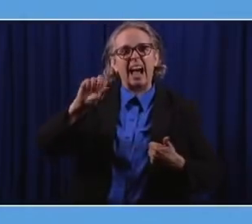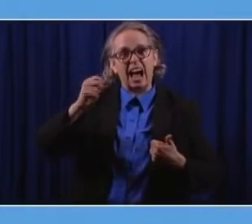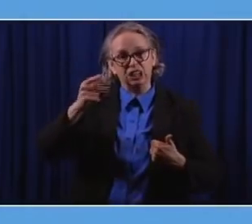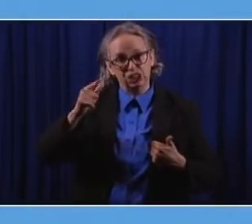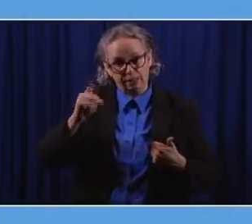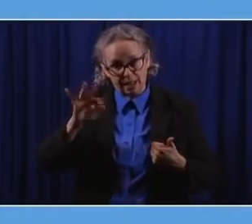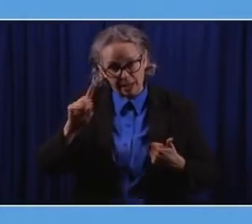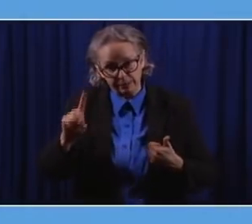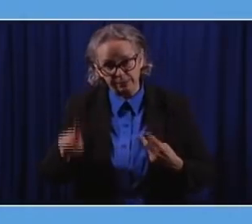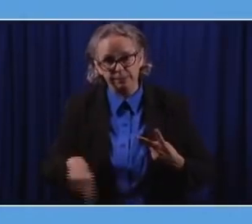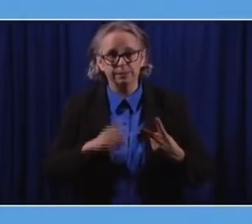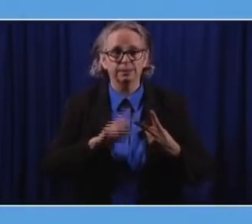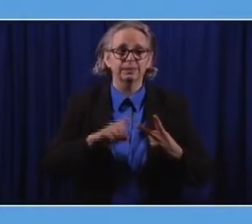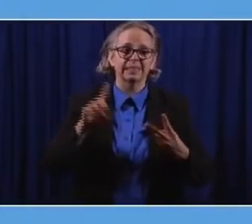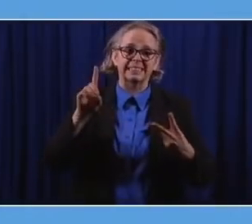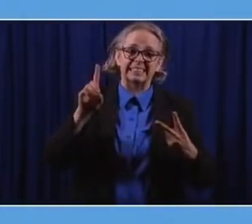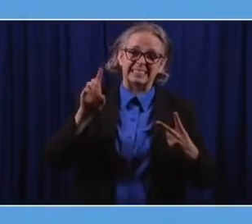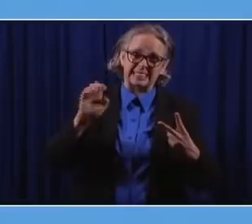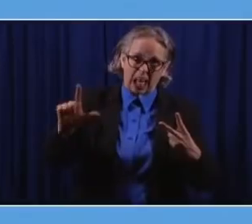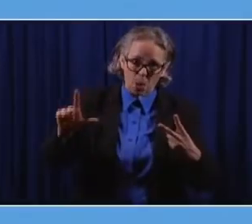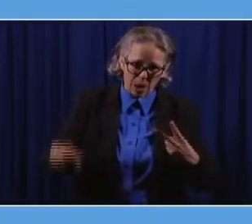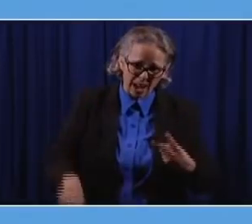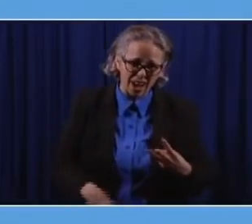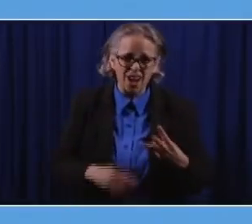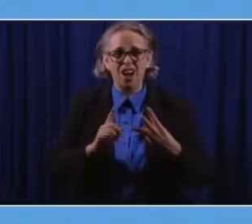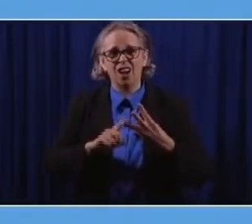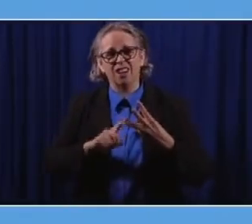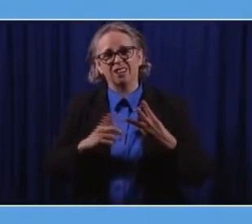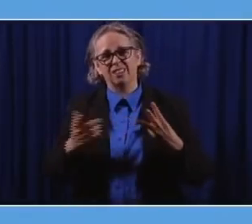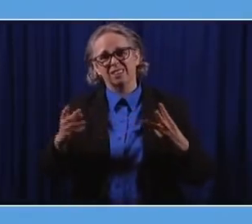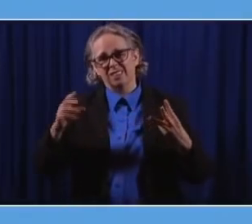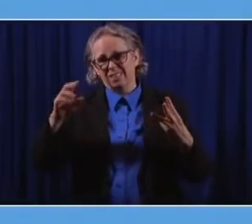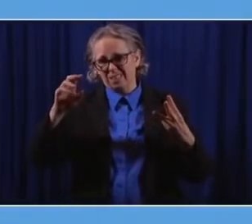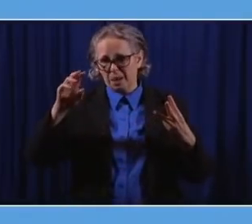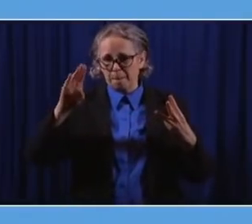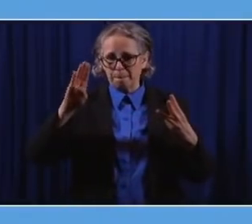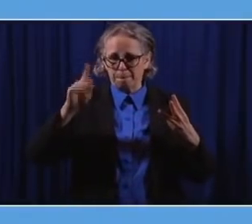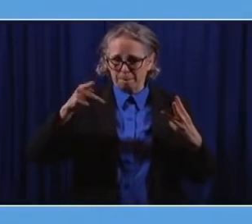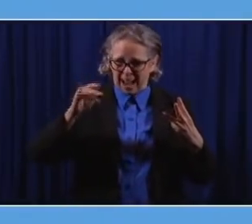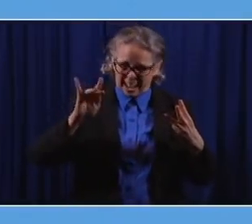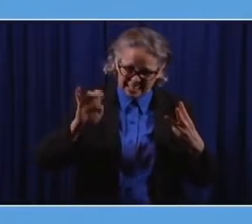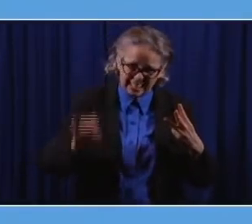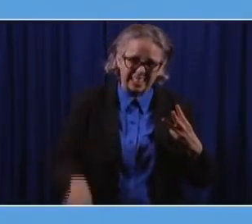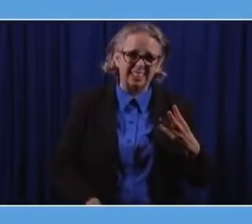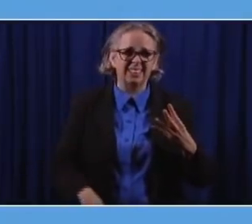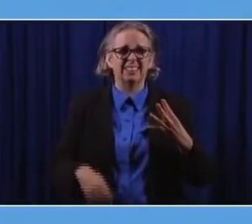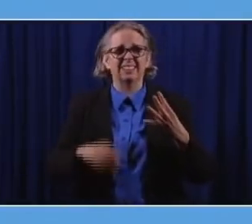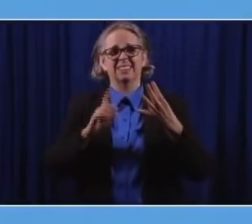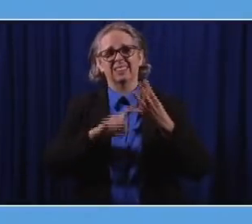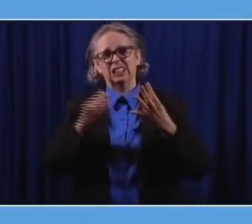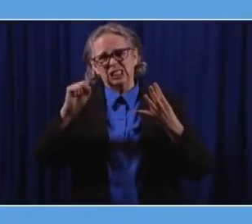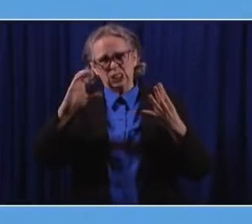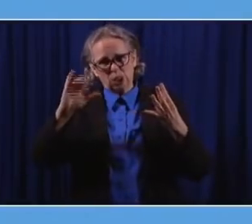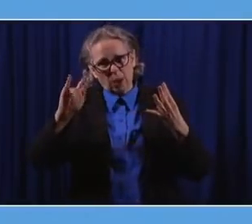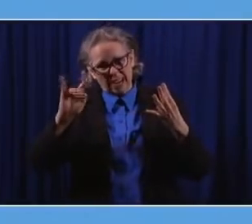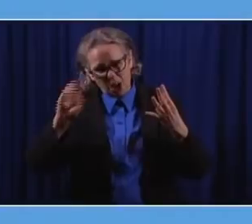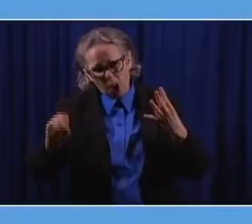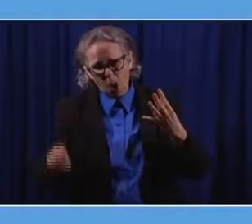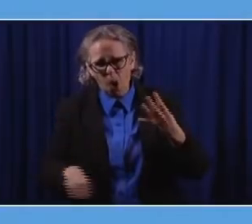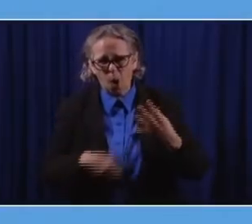Scioto, and Stark. Staying red are Butler, Mercer, Montgomery, and Putnam. Putnam dropped